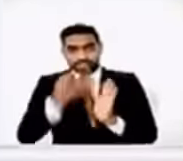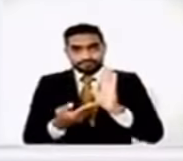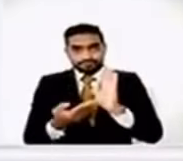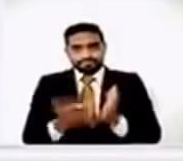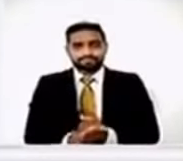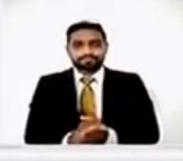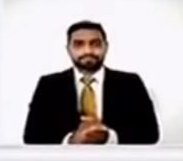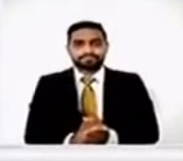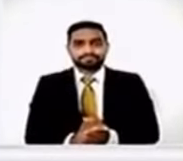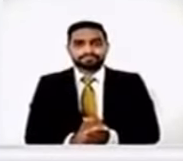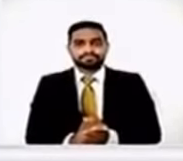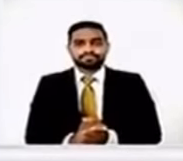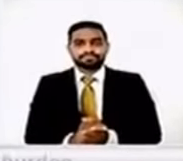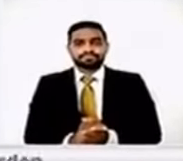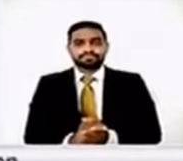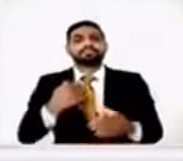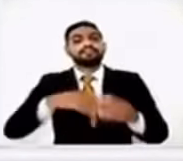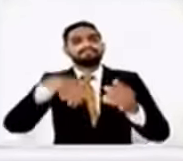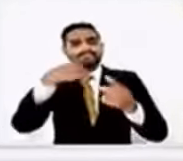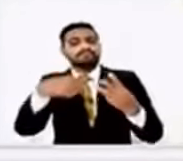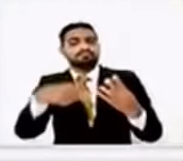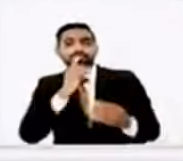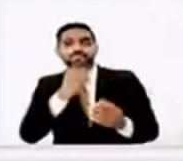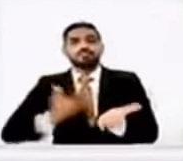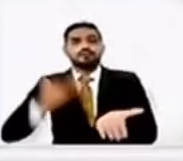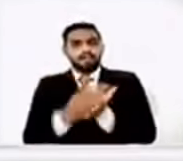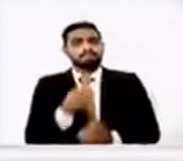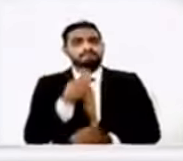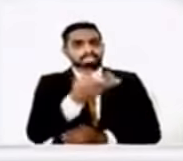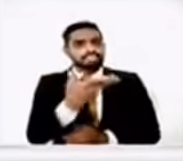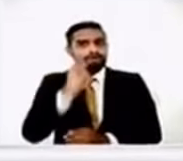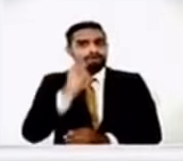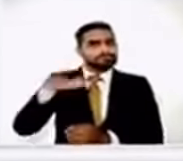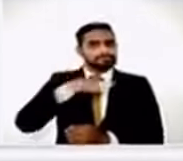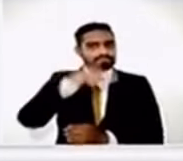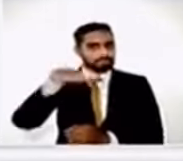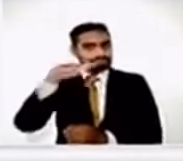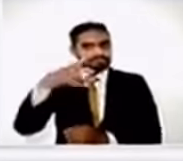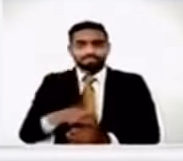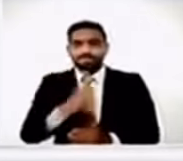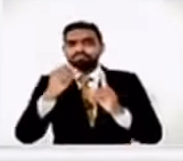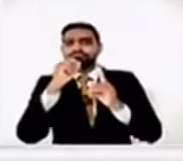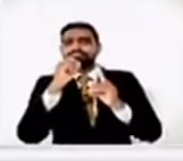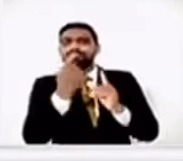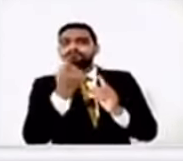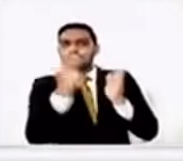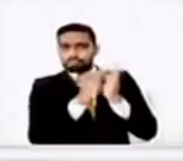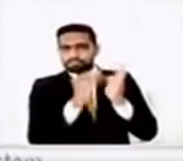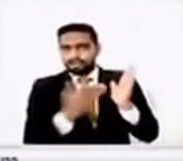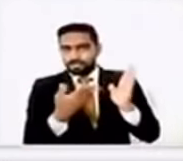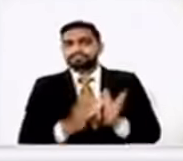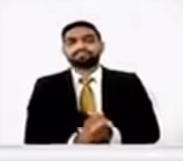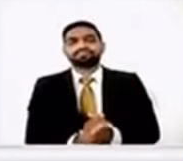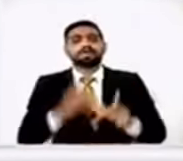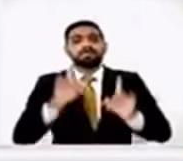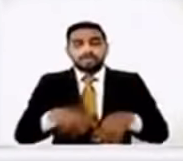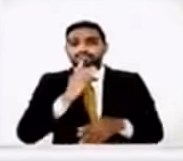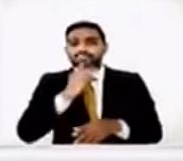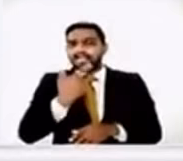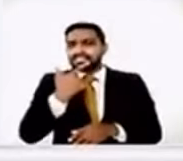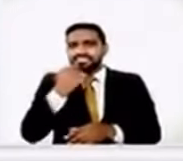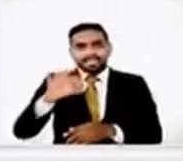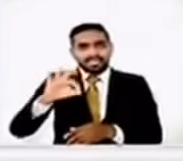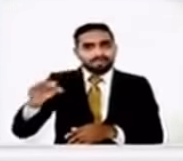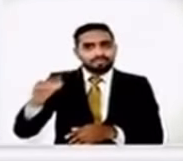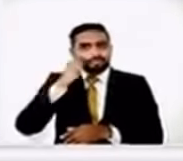Several concessions were provided to the general public among the budget proposals. The daily wage of plantation workers is proposed to be